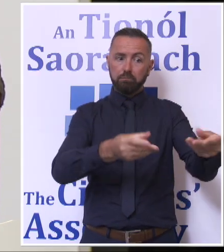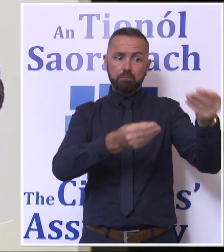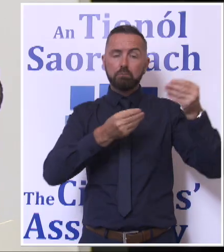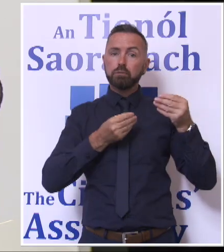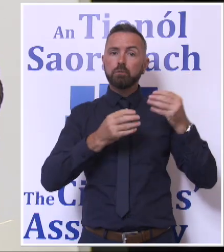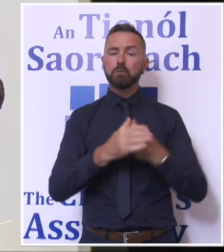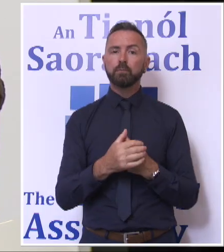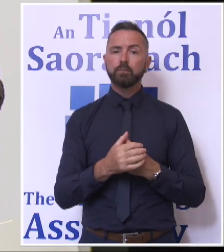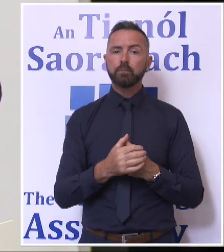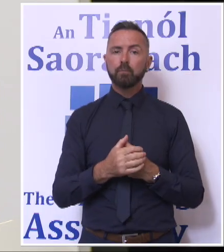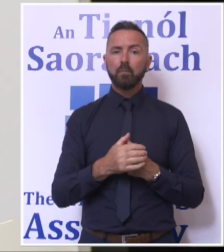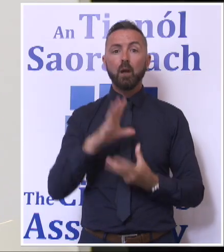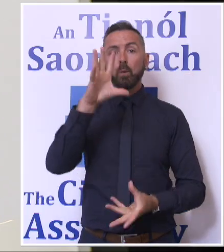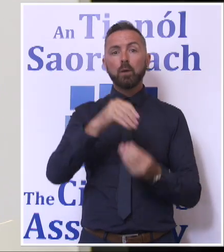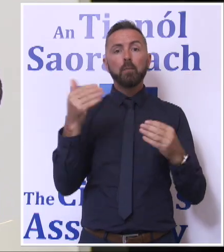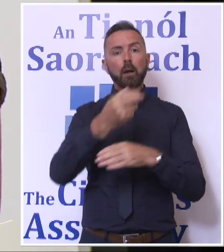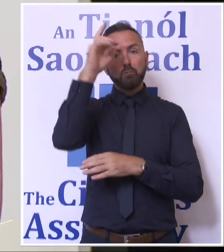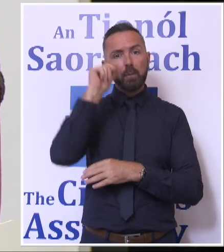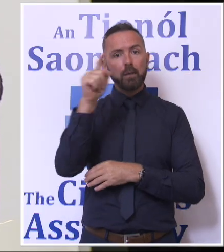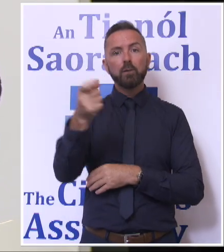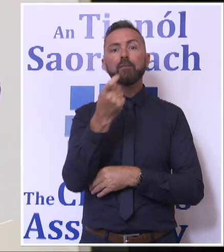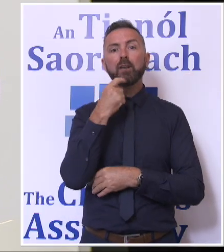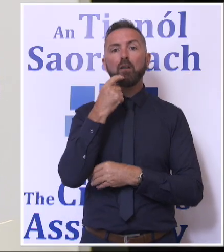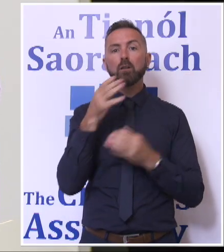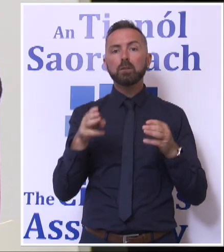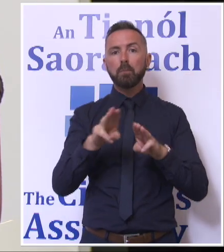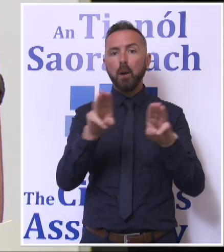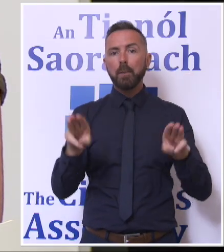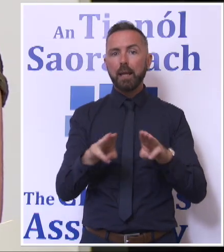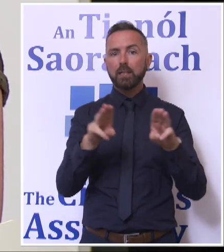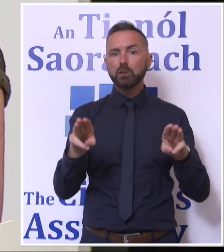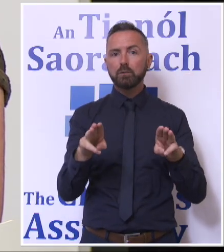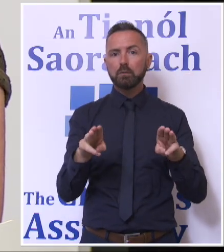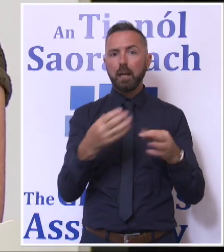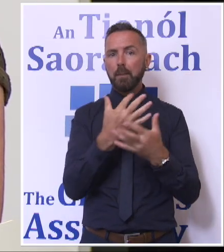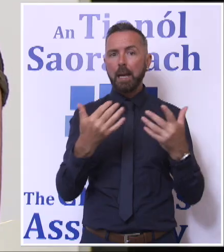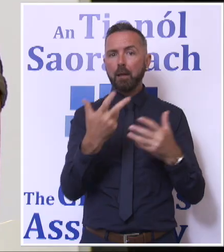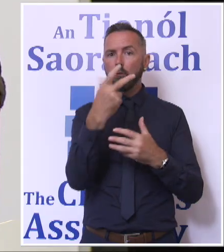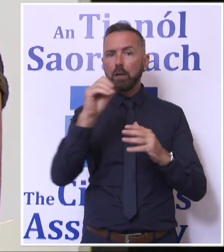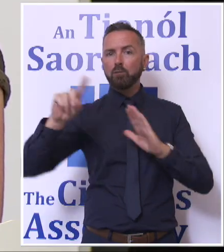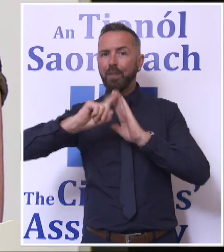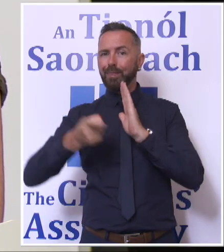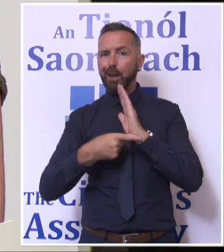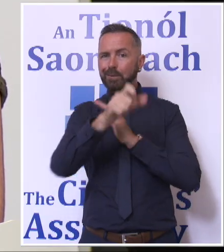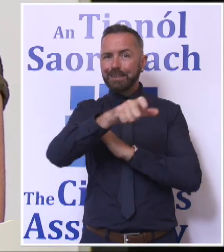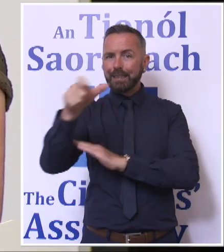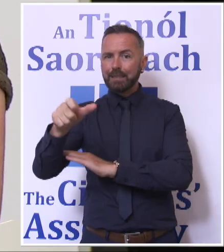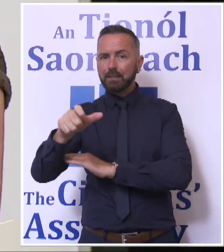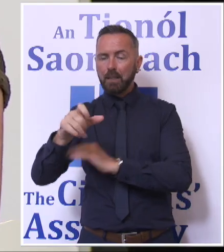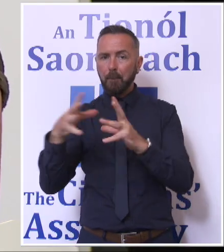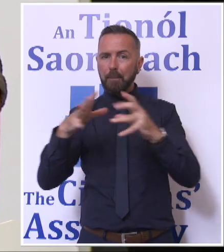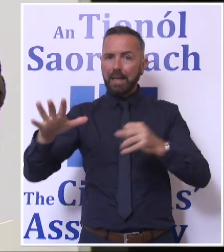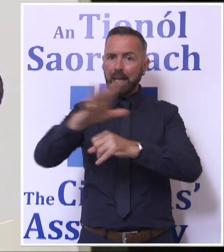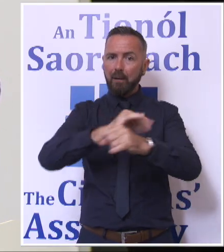by reminding you that Fingal's population, where you are right now, is almost 300,000 citizens and covers the biggest area of the